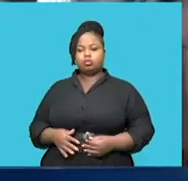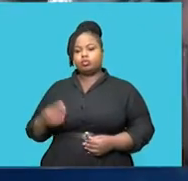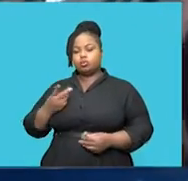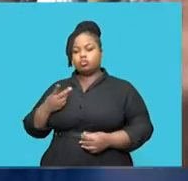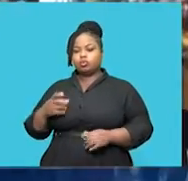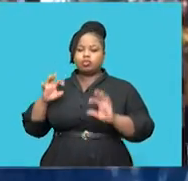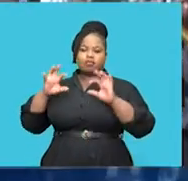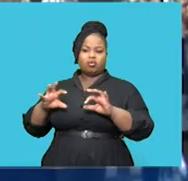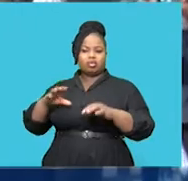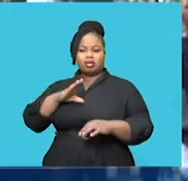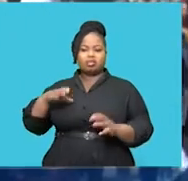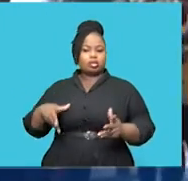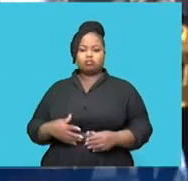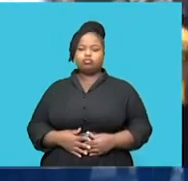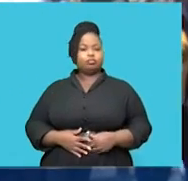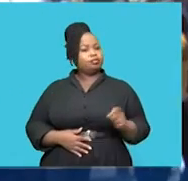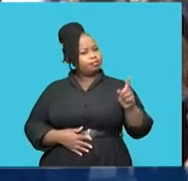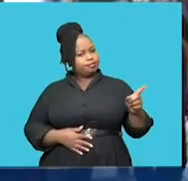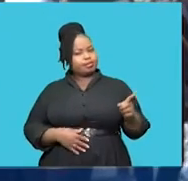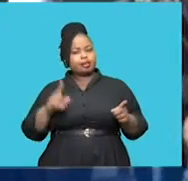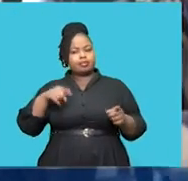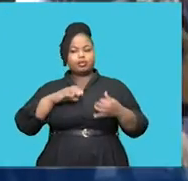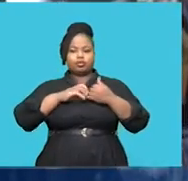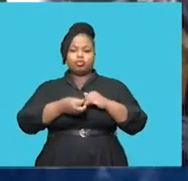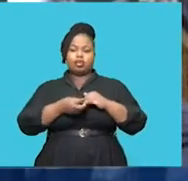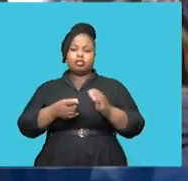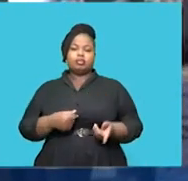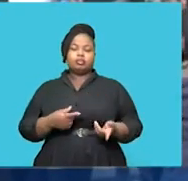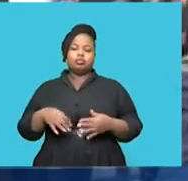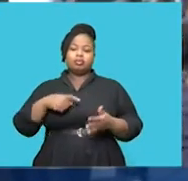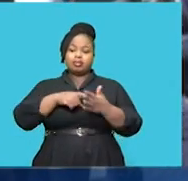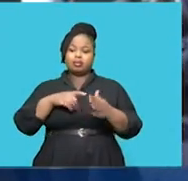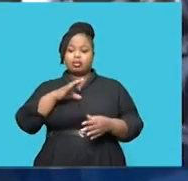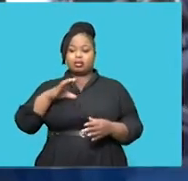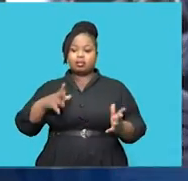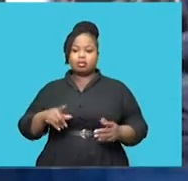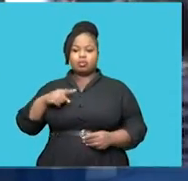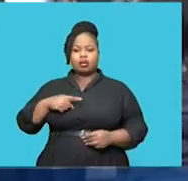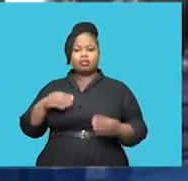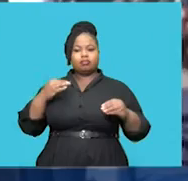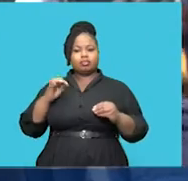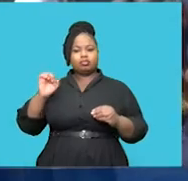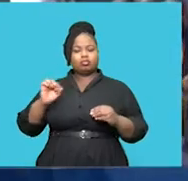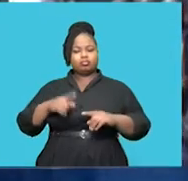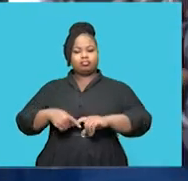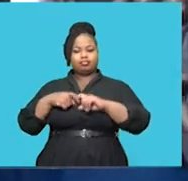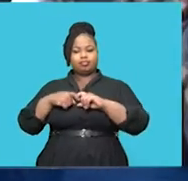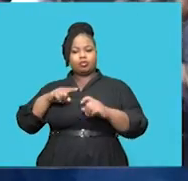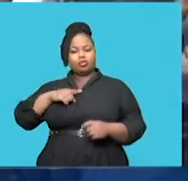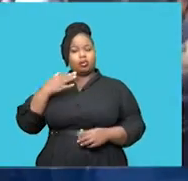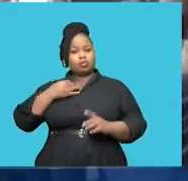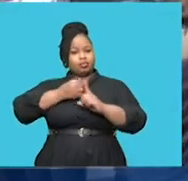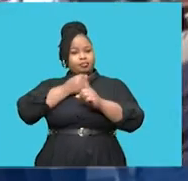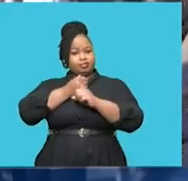ukhansela by force, but is them okumele bezame ukufuna ukhansela because of ibusiness labo yilo lelimila ngithi. Thina what we are fighting